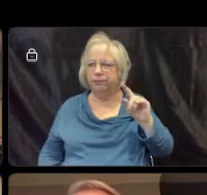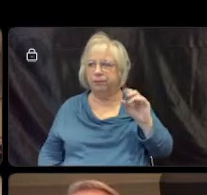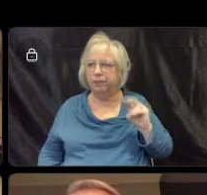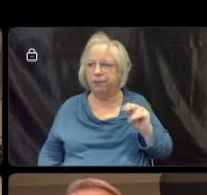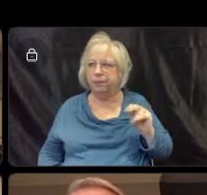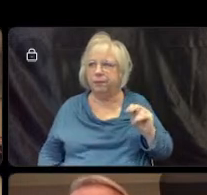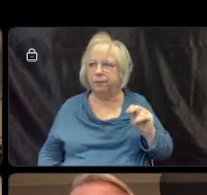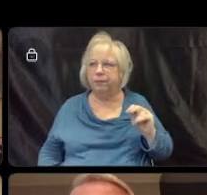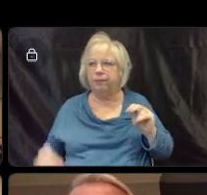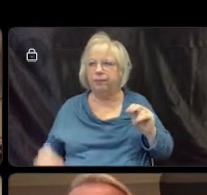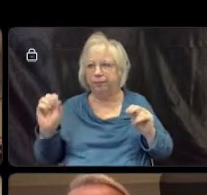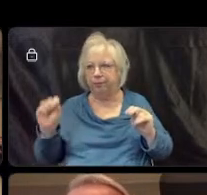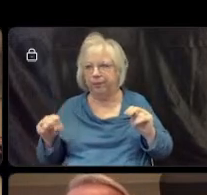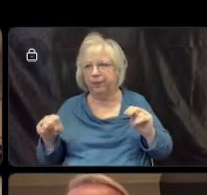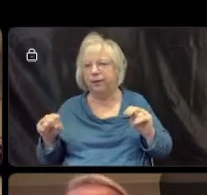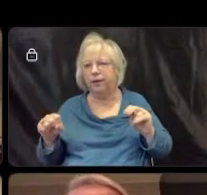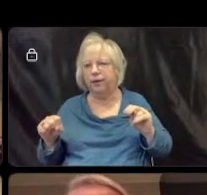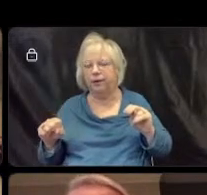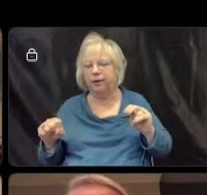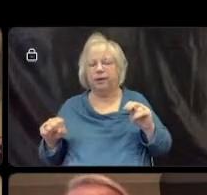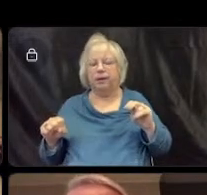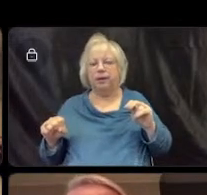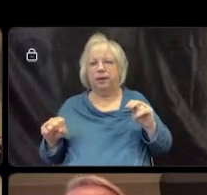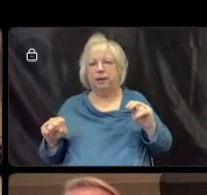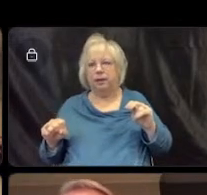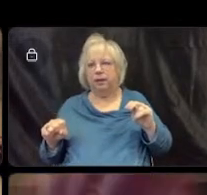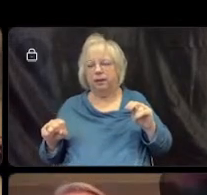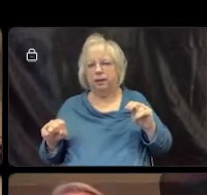Bedden. Yes.